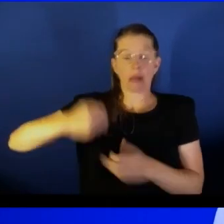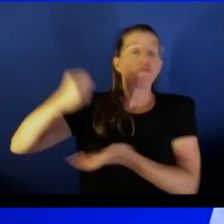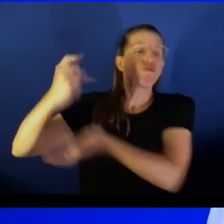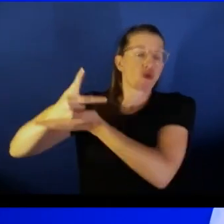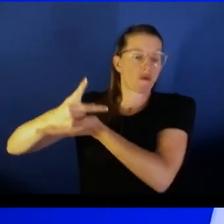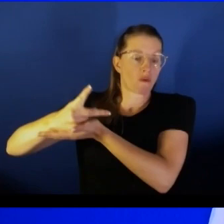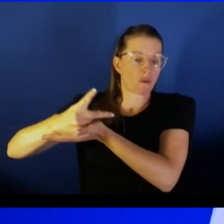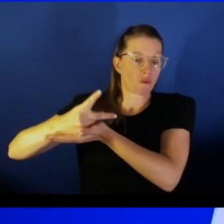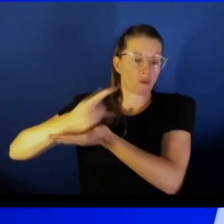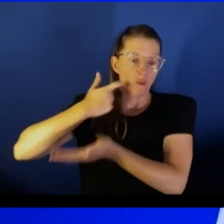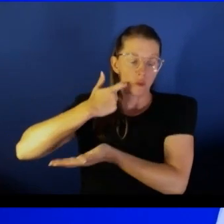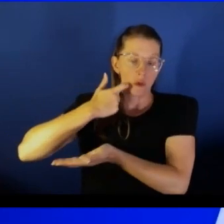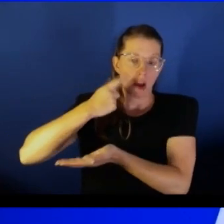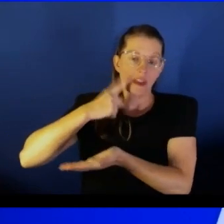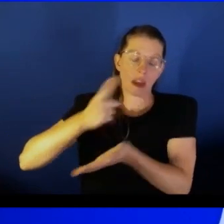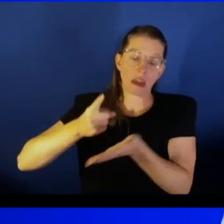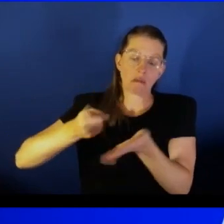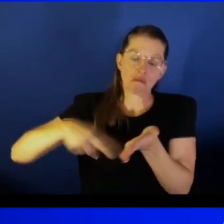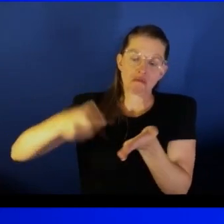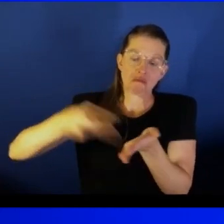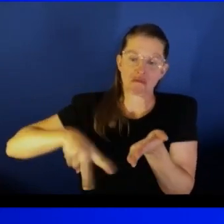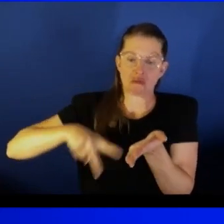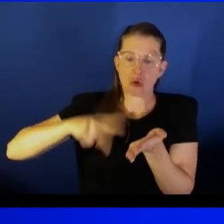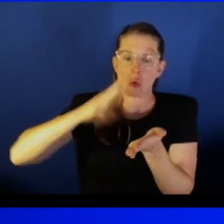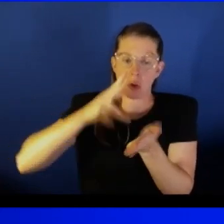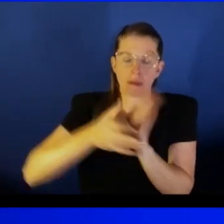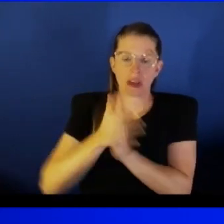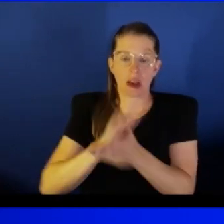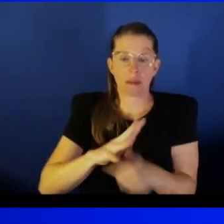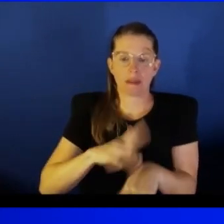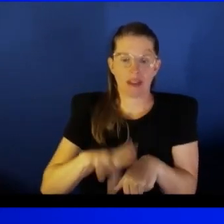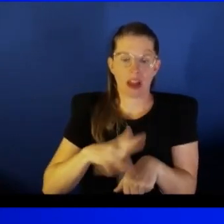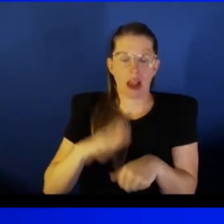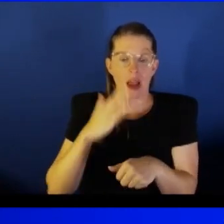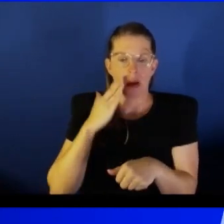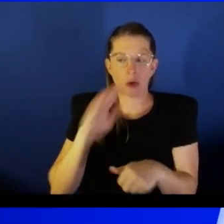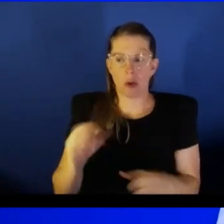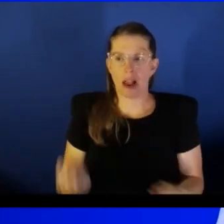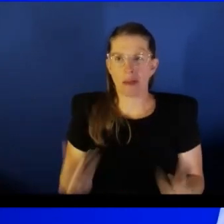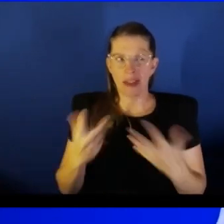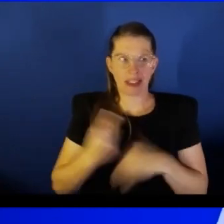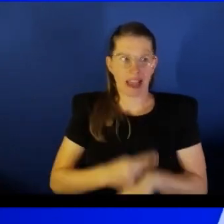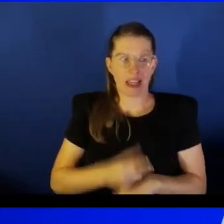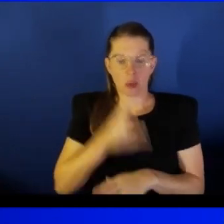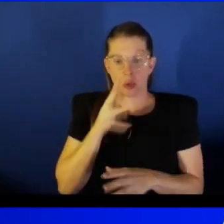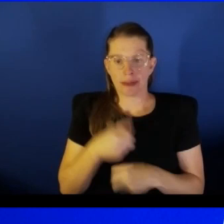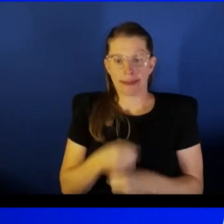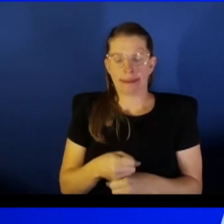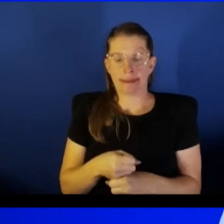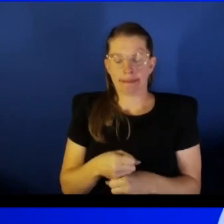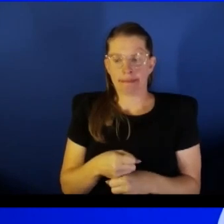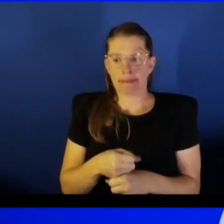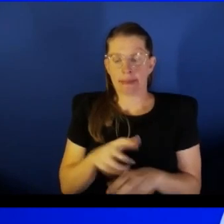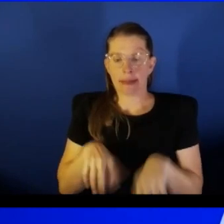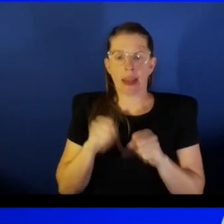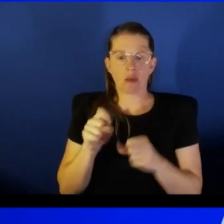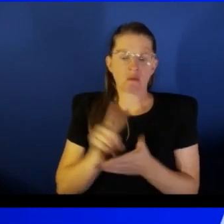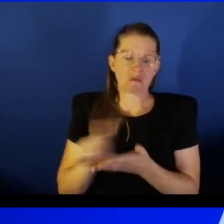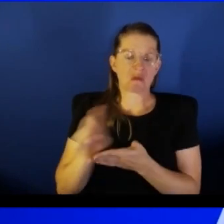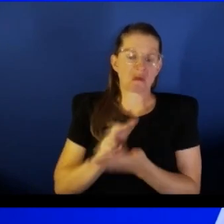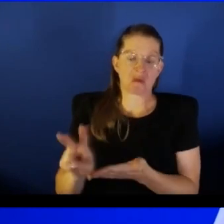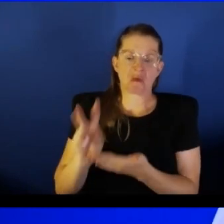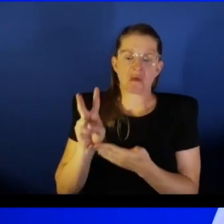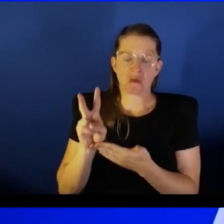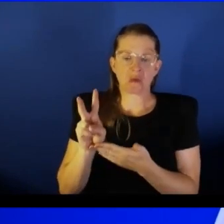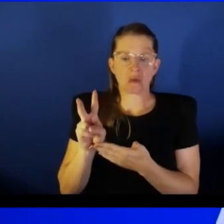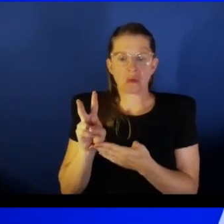think in the next few weeks it will be. I don't know how many days it's going to take, probably in a week or two, that a person will be able to ask